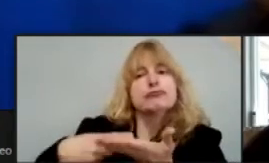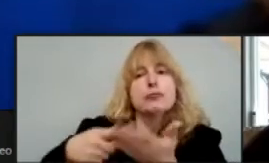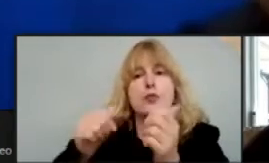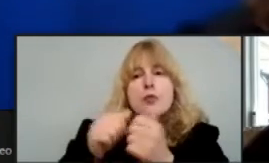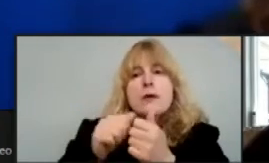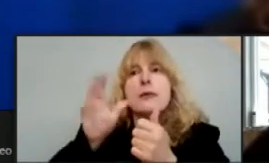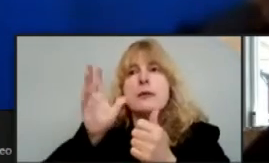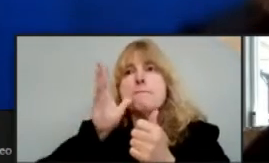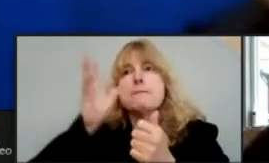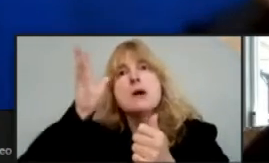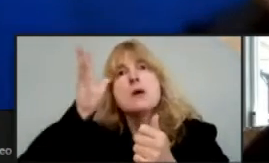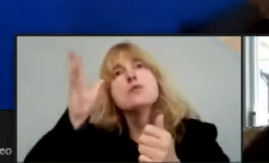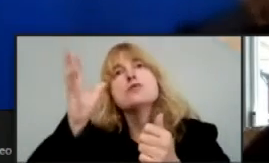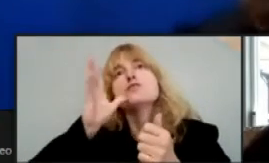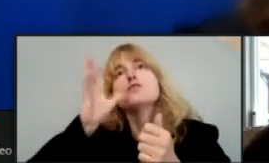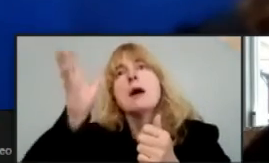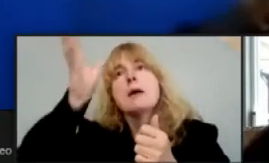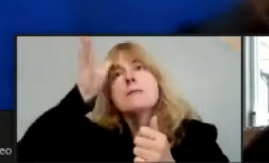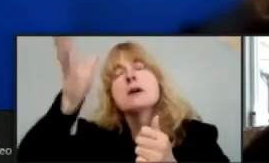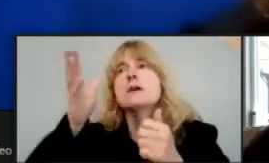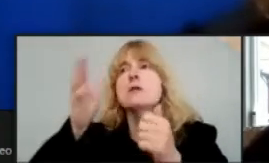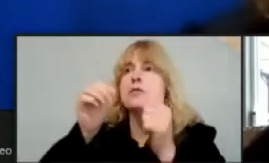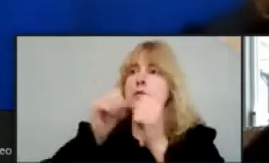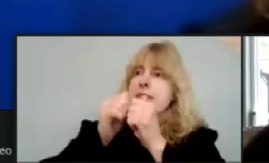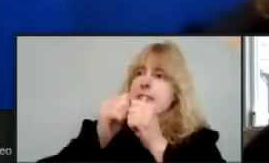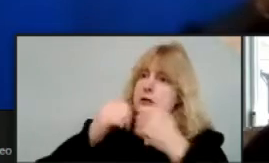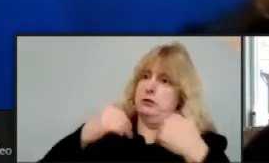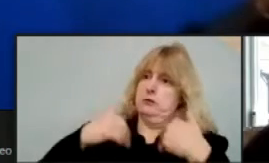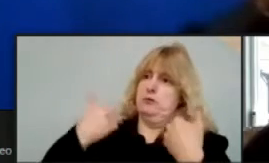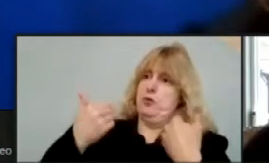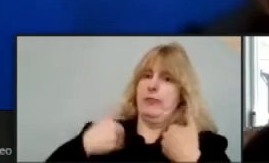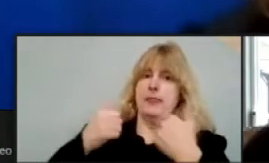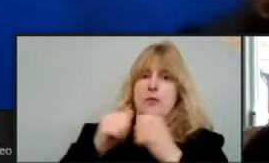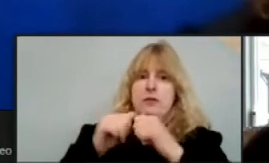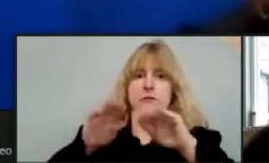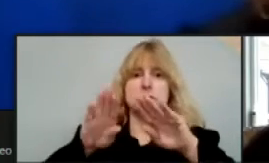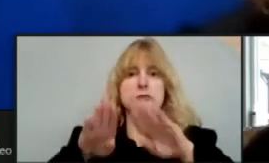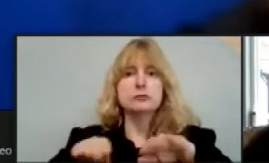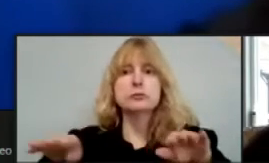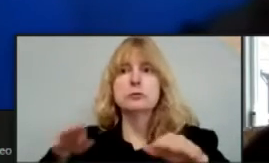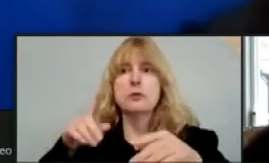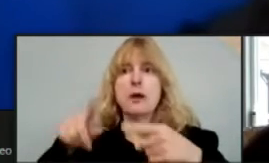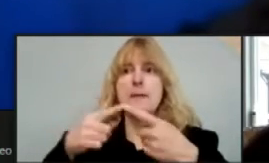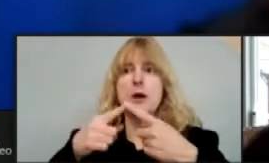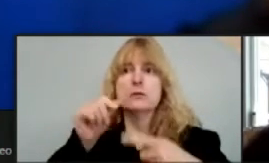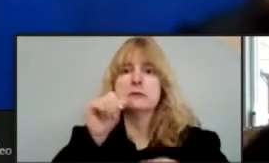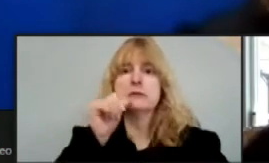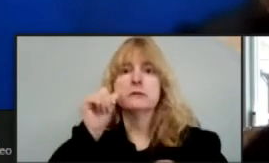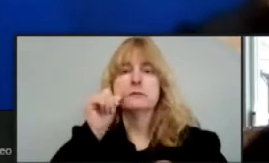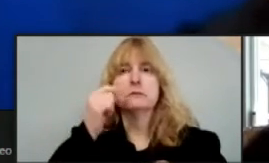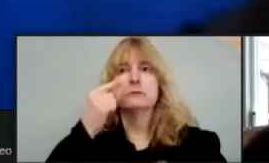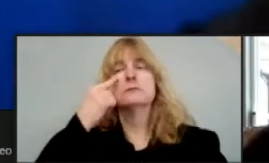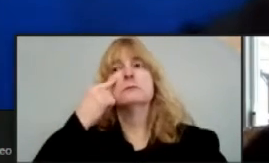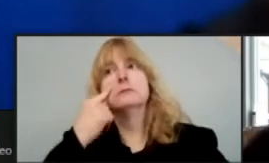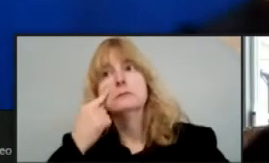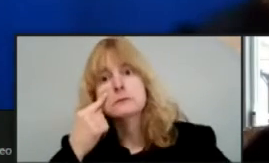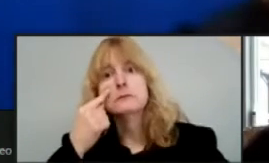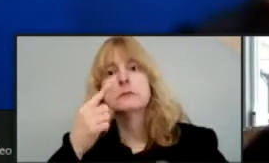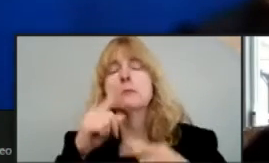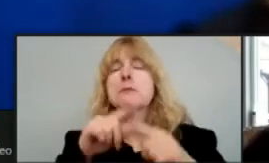with our children and our youth about what they have witnessed yesterday in particular, but in